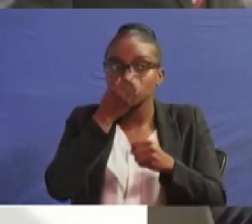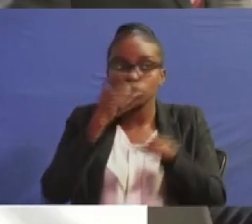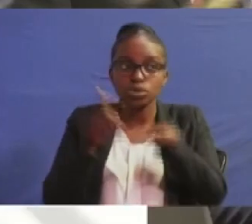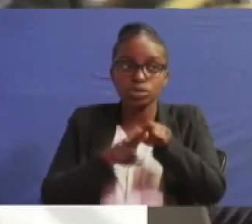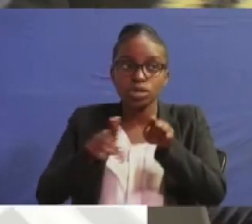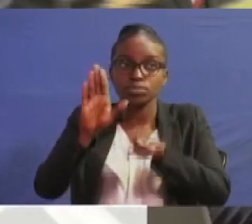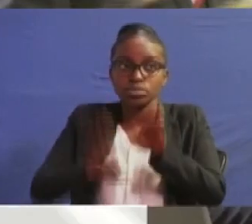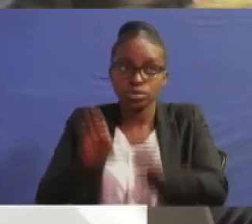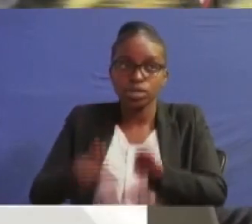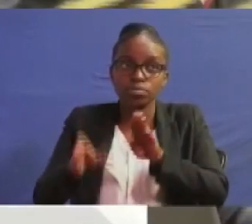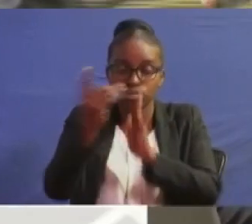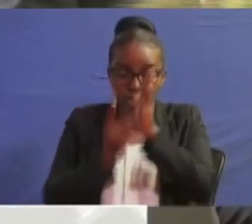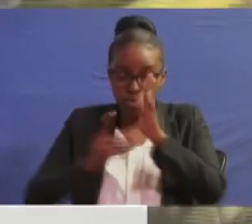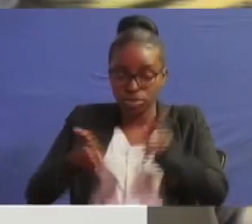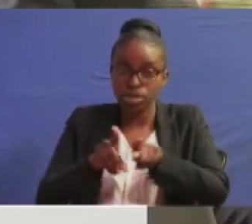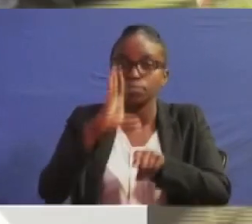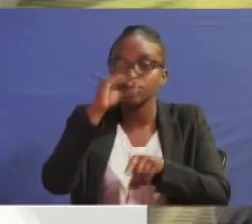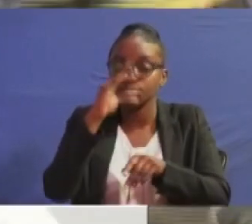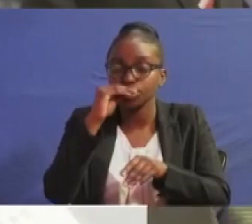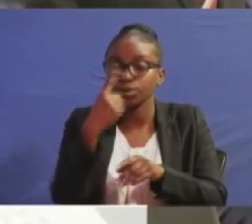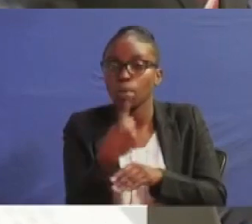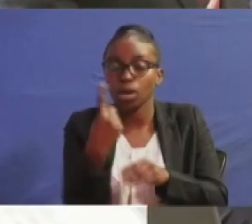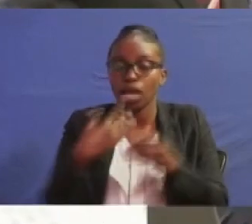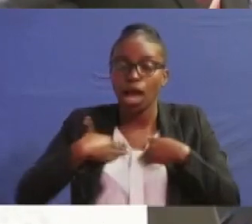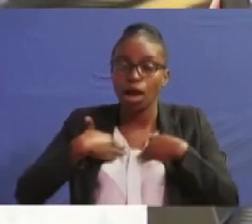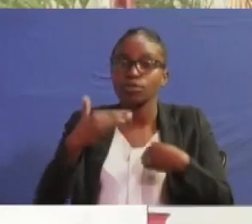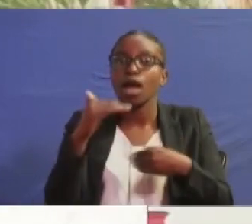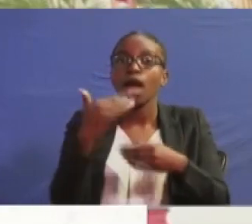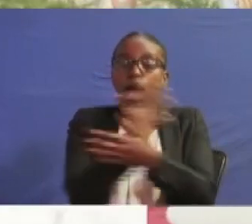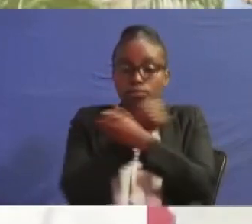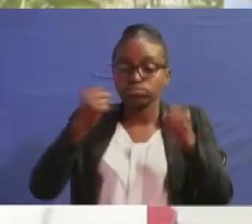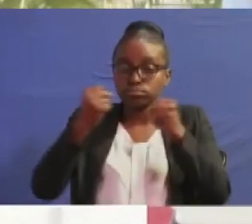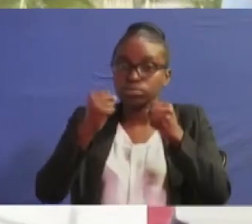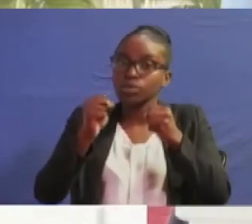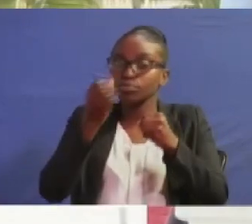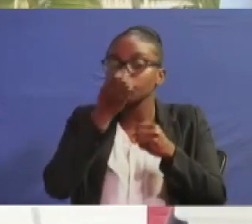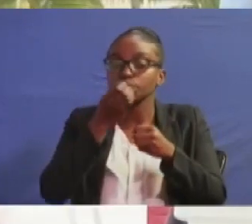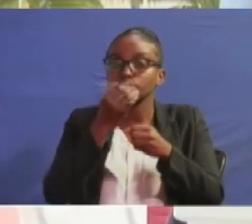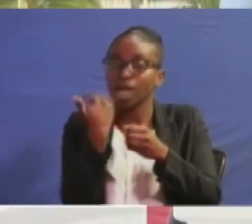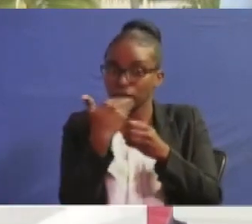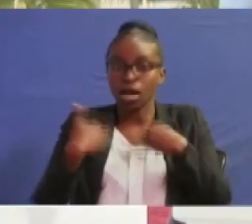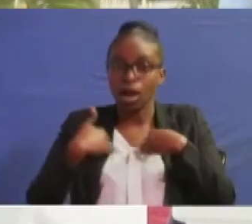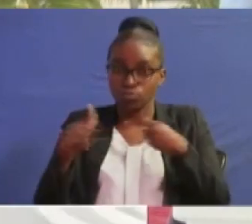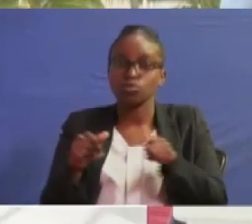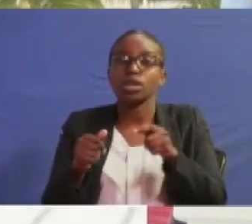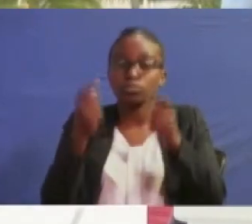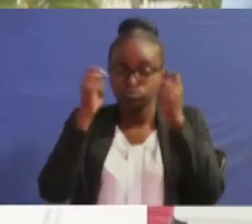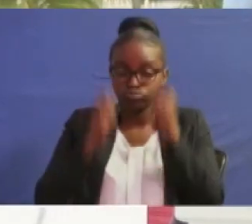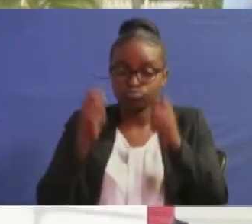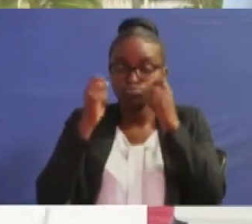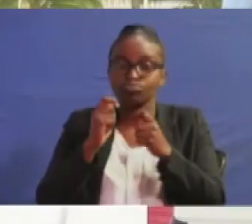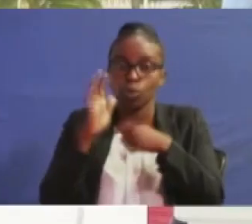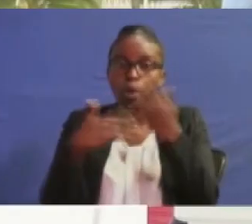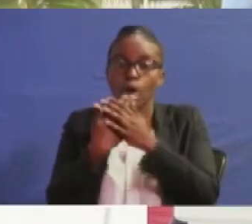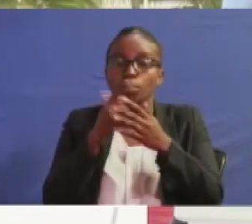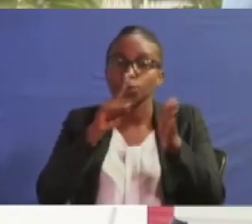others support the single impeachment of the deputy, while calling on the President William Ruto to fulfill his campaign promises.